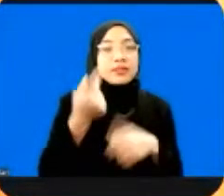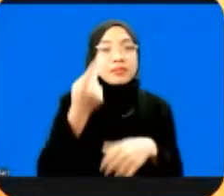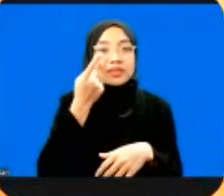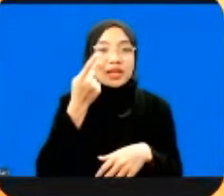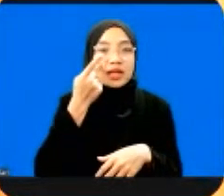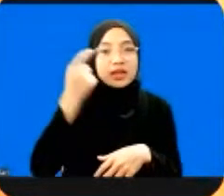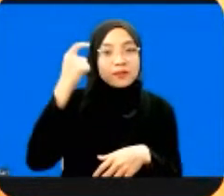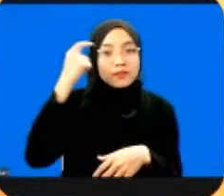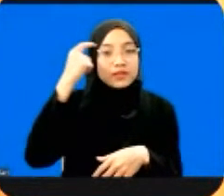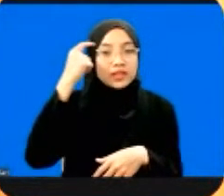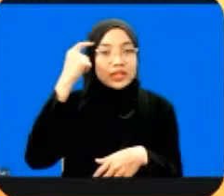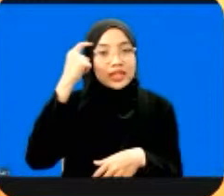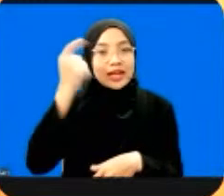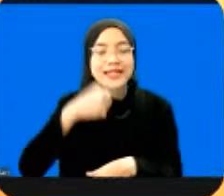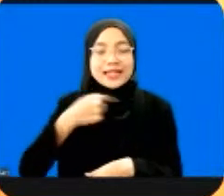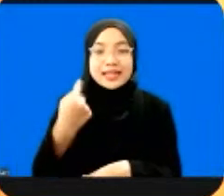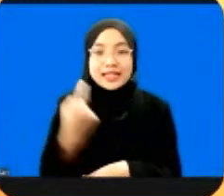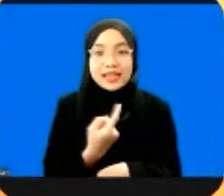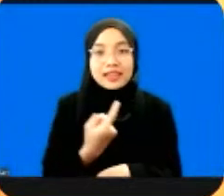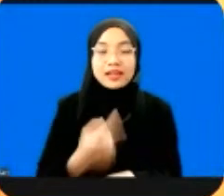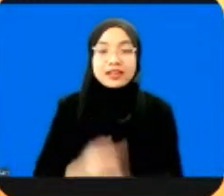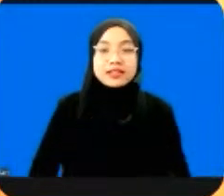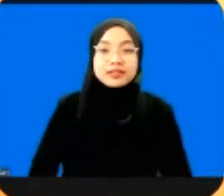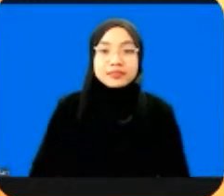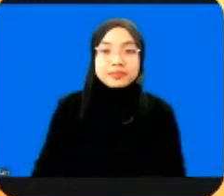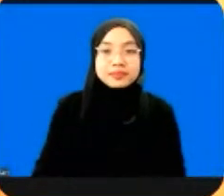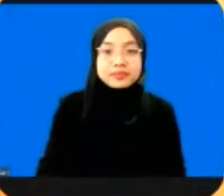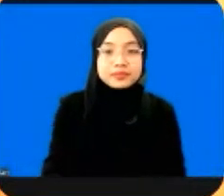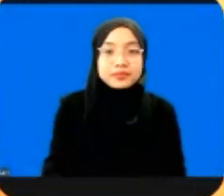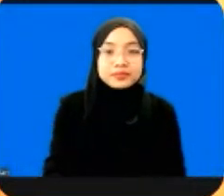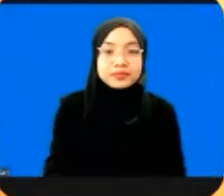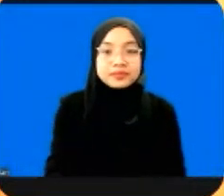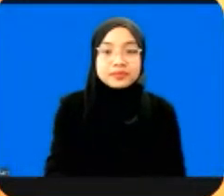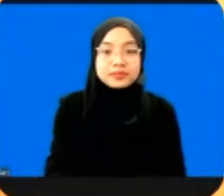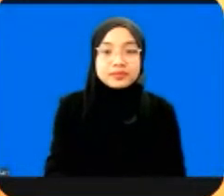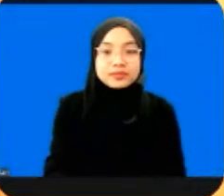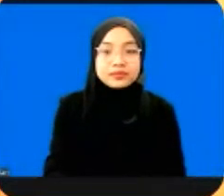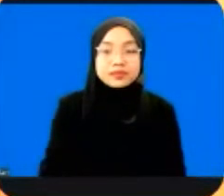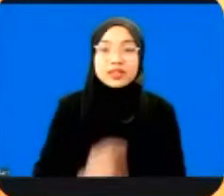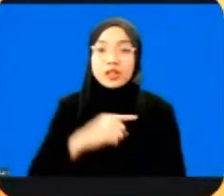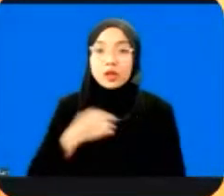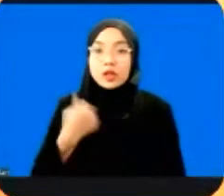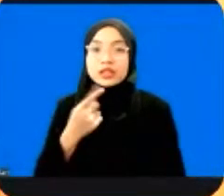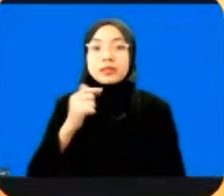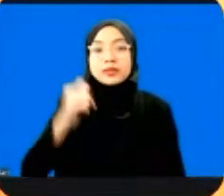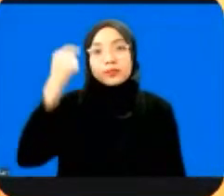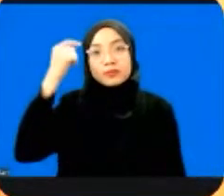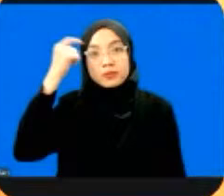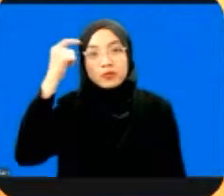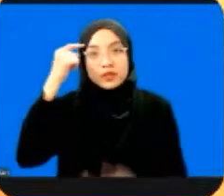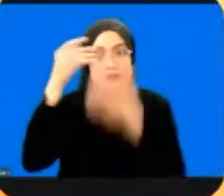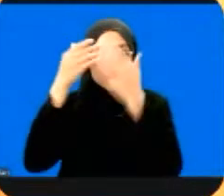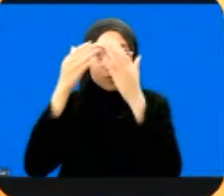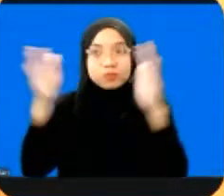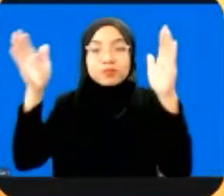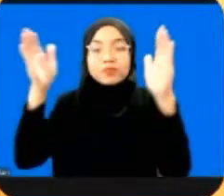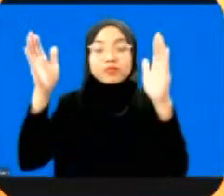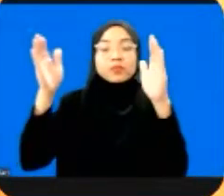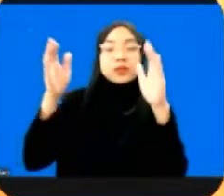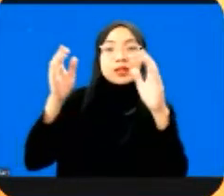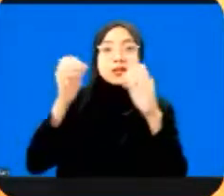shape our mind about this our choice for this election. I think this is also important. Thank